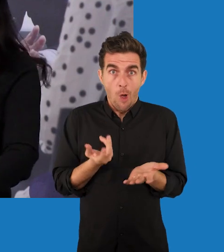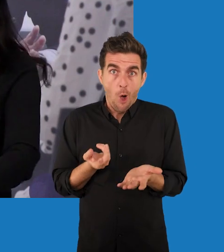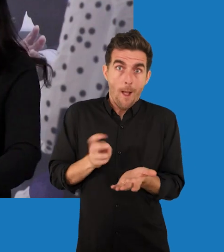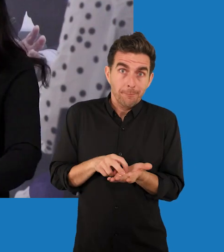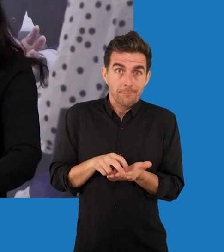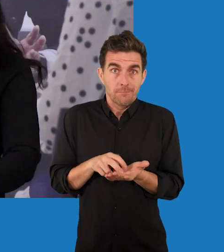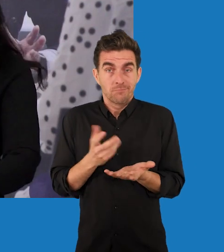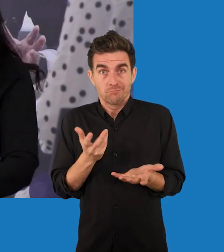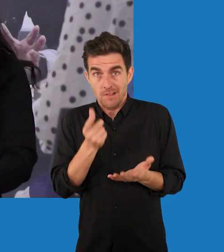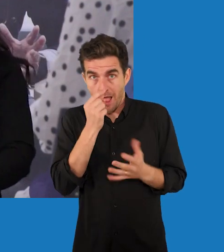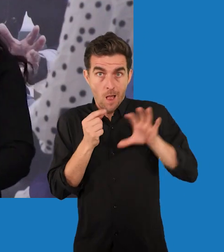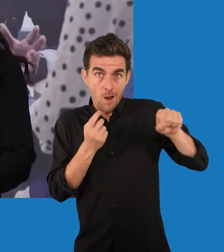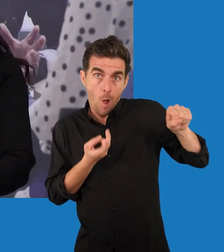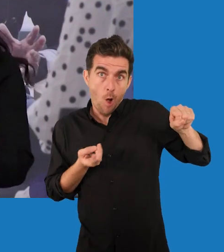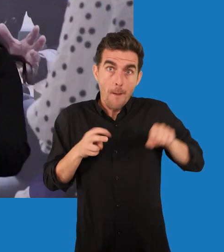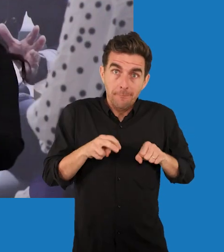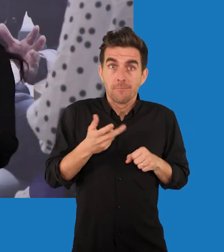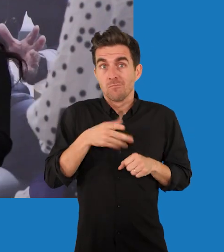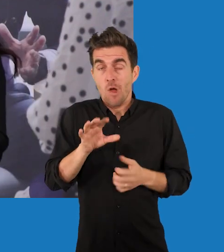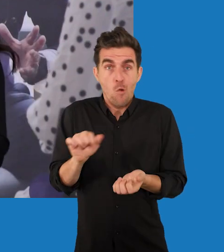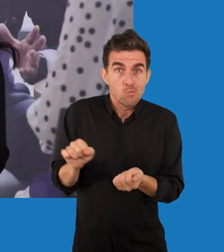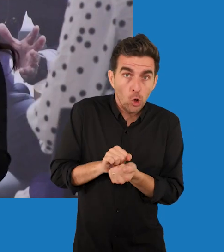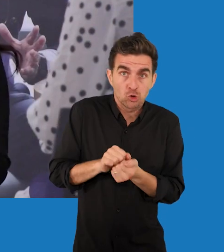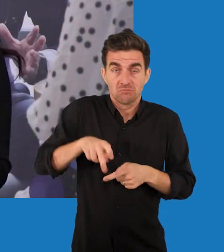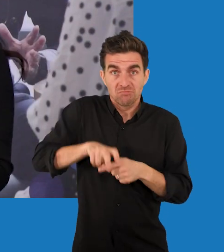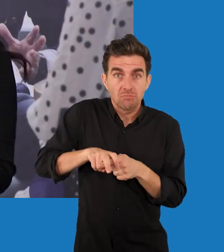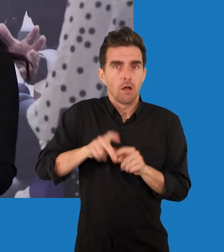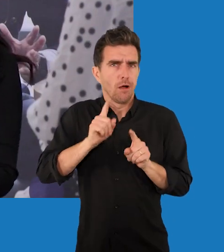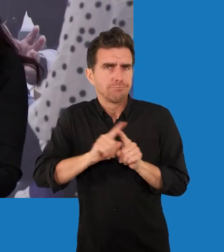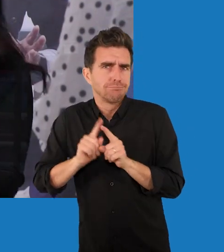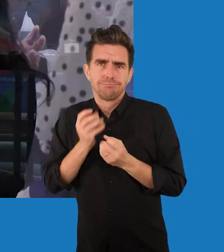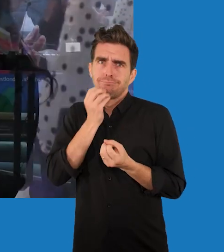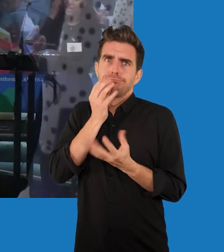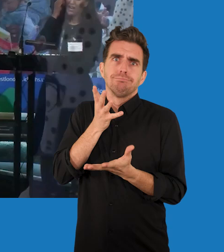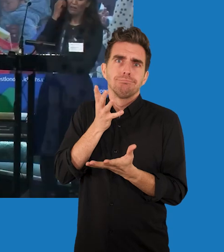simple tasks like getting up and washing, which we all take for granted.